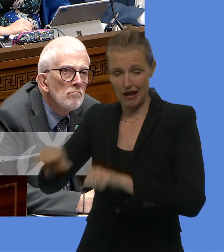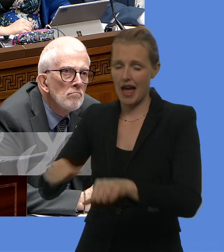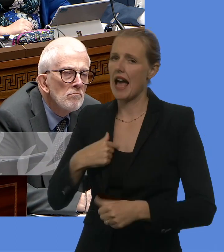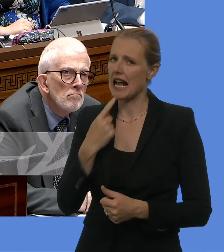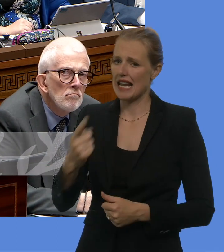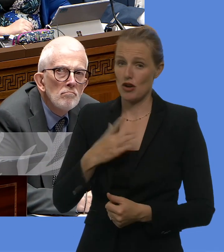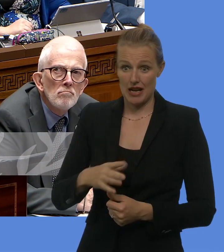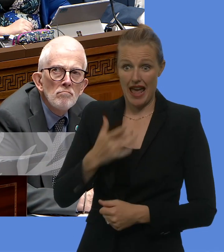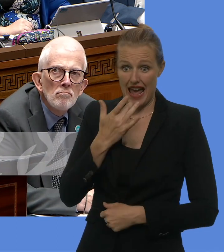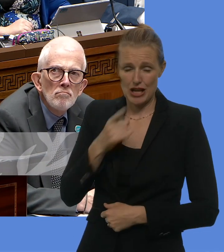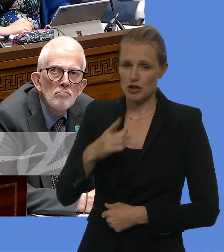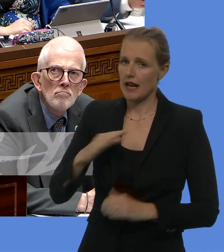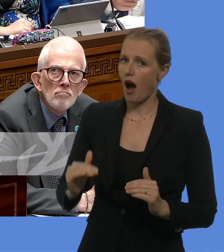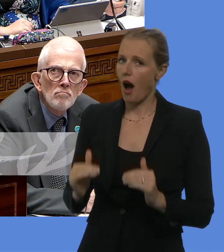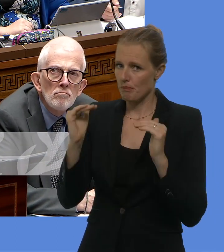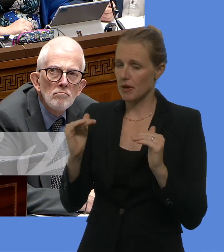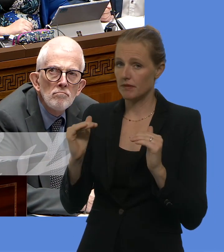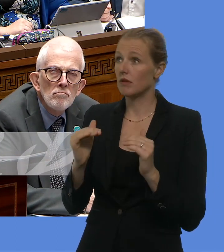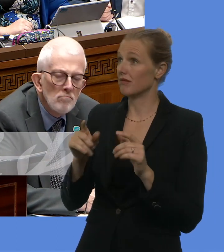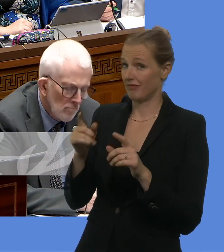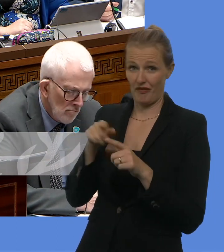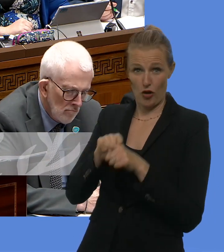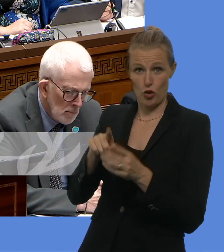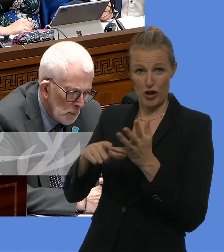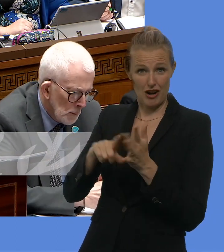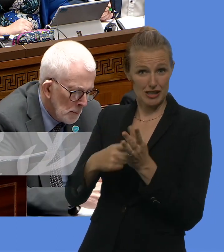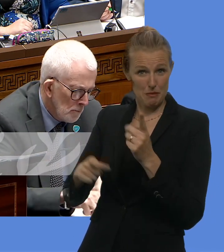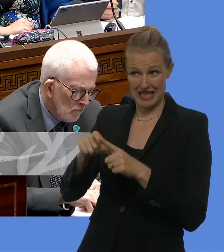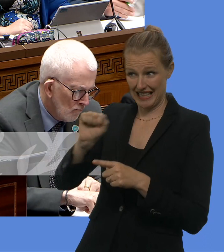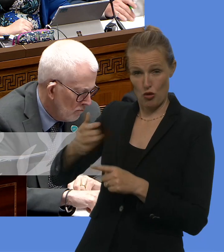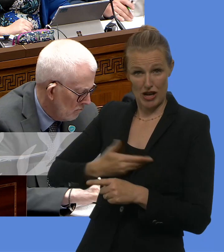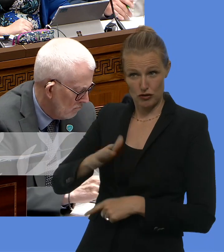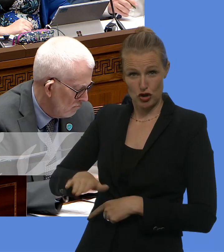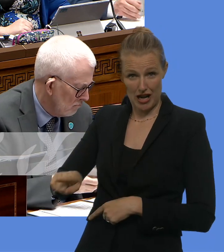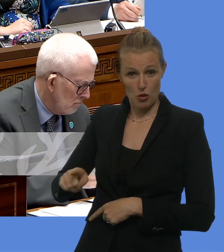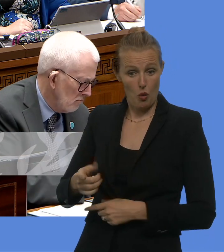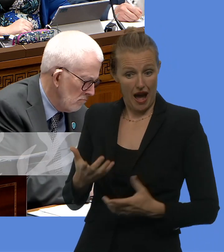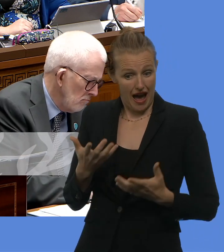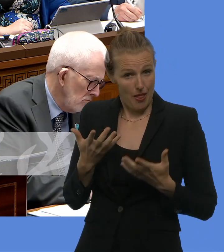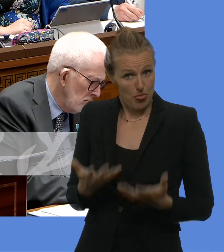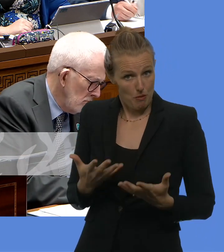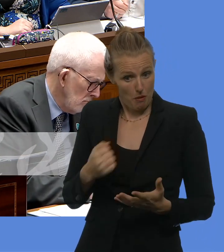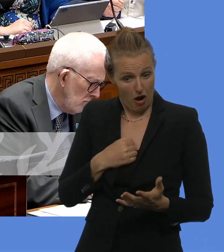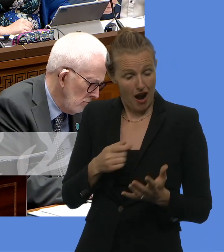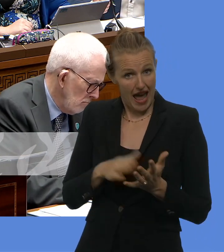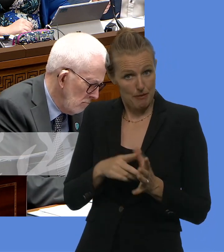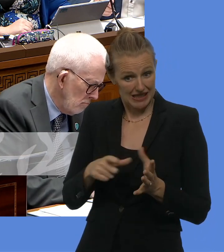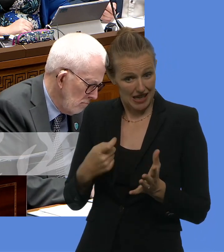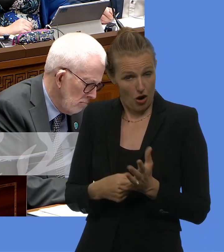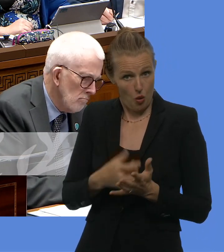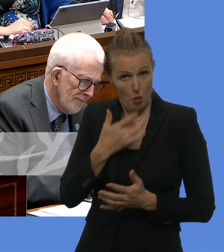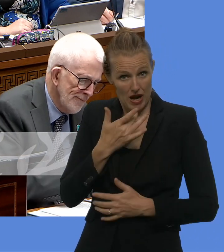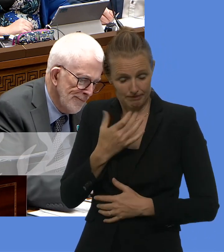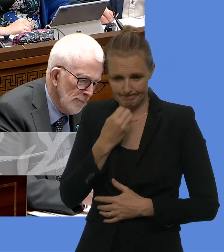standards, including those set by the UN Committee on the Rights of the Child. At 10 years of age, our current MACR is the lowest in